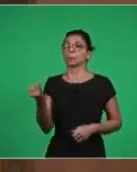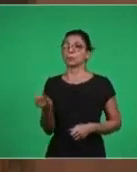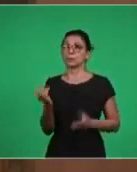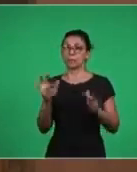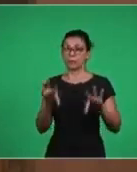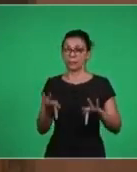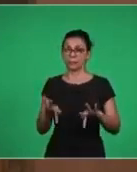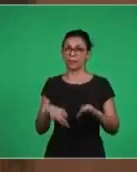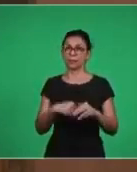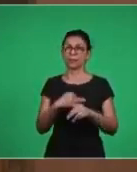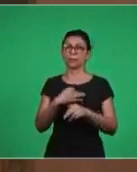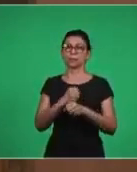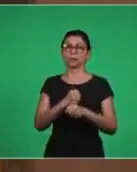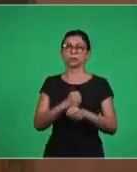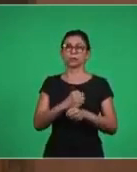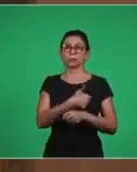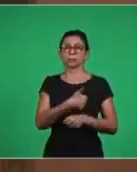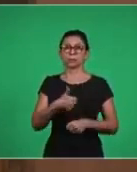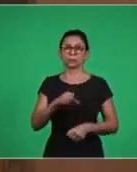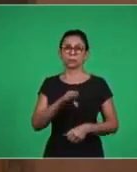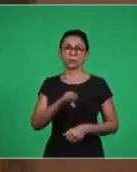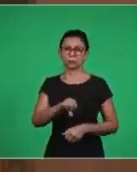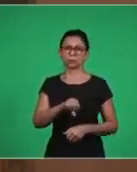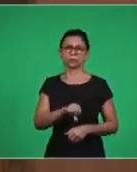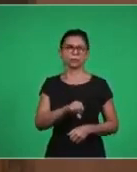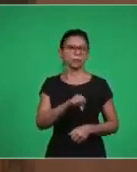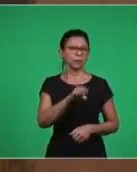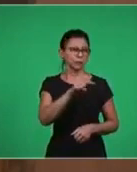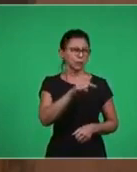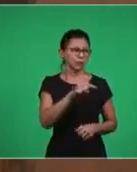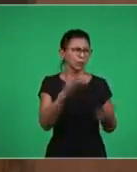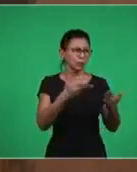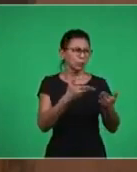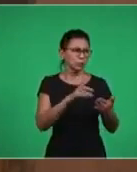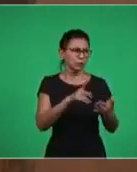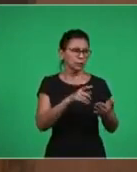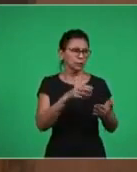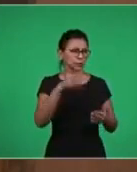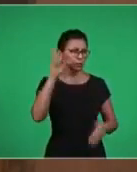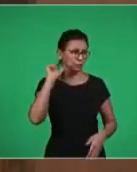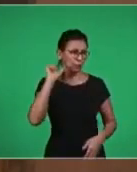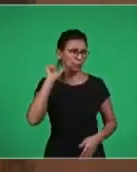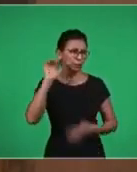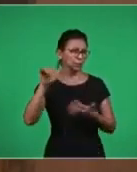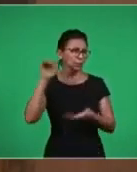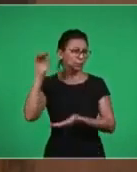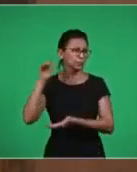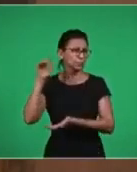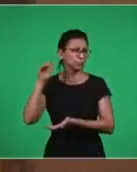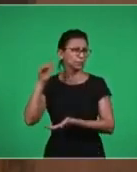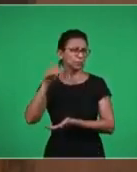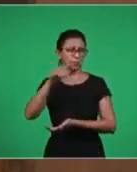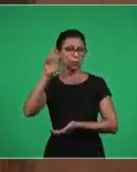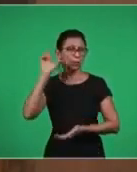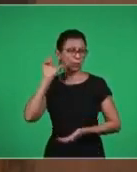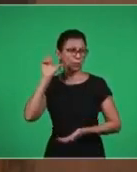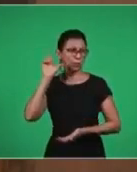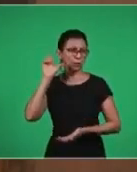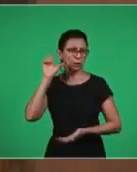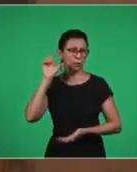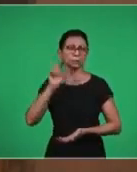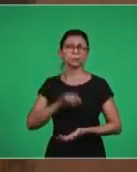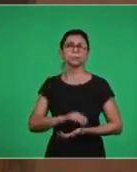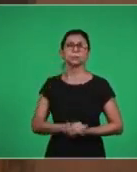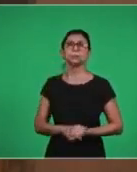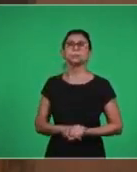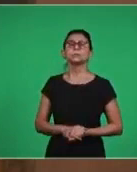year. Even we have here a transmission. Was it today? No, it was yesterday, right? The transmission, well, was yesterday. We